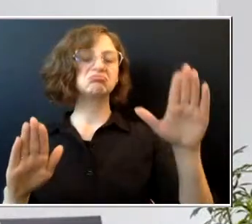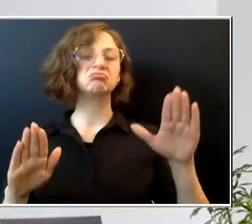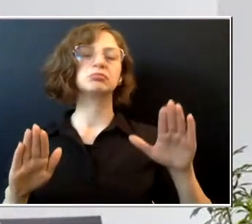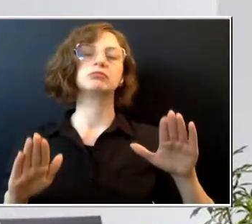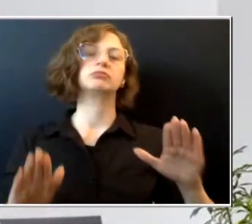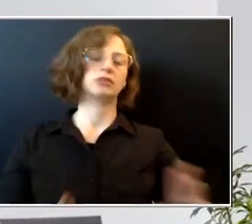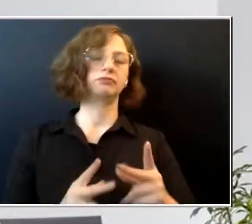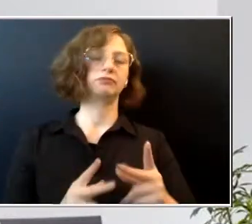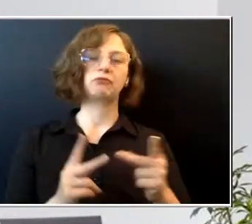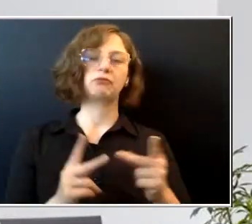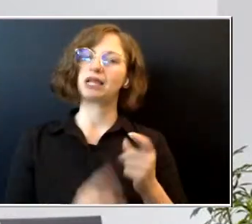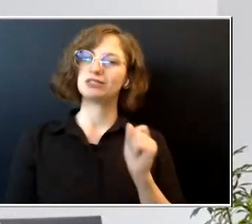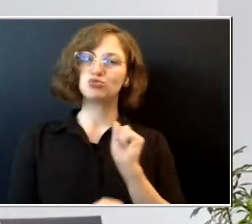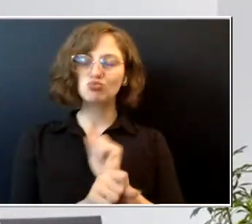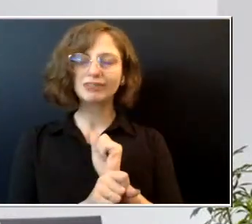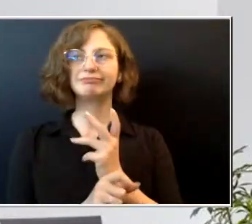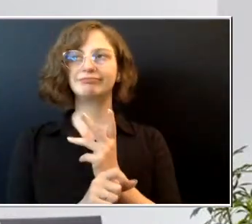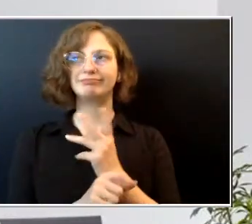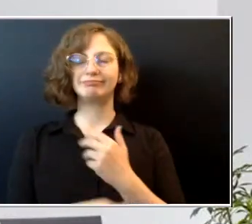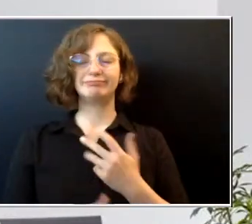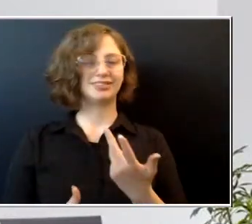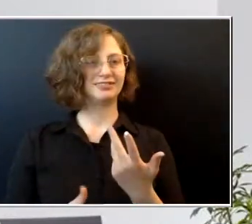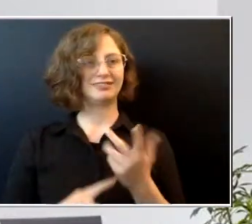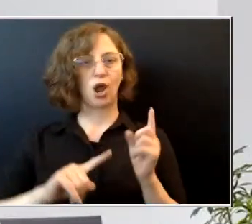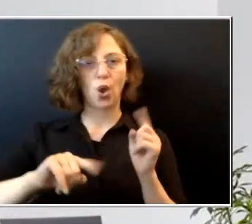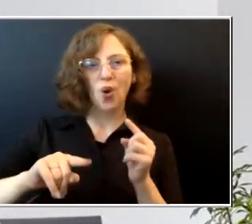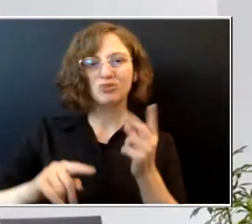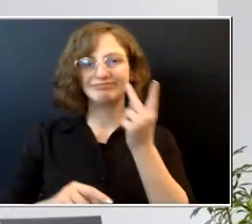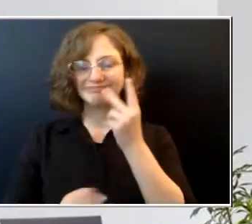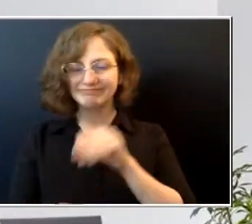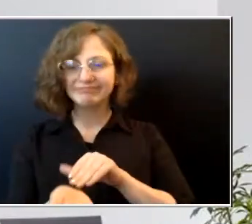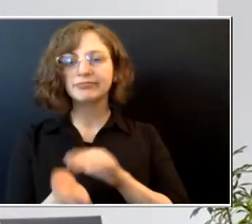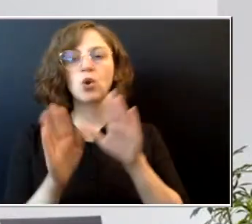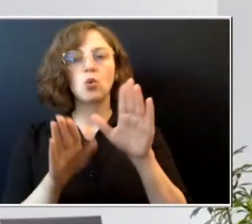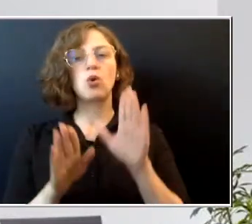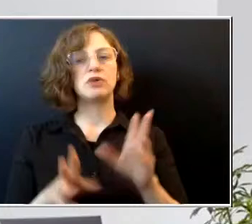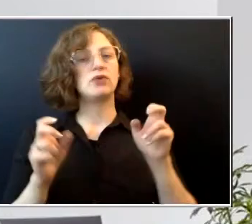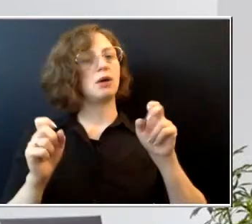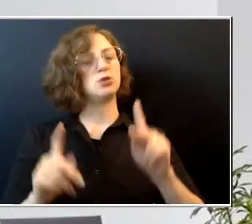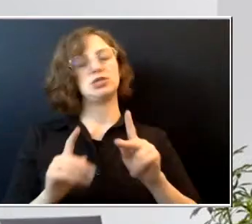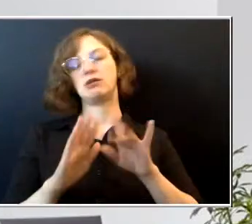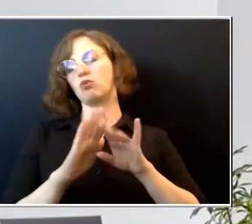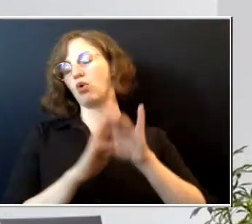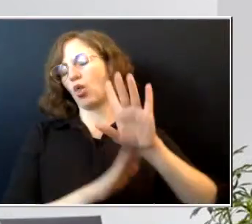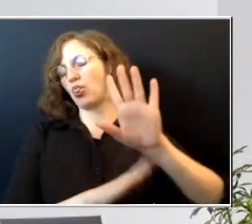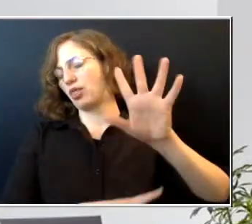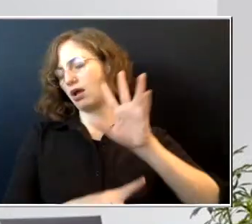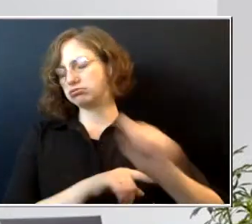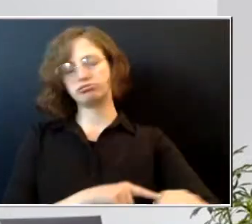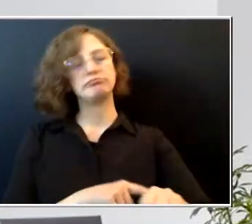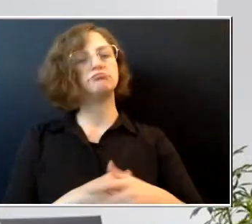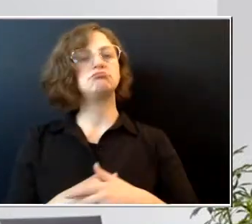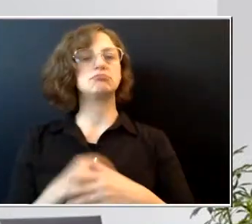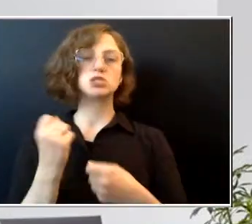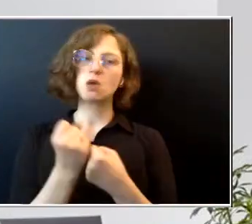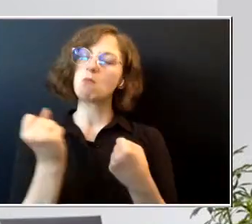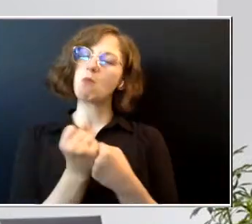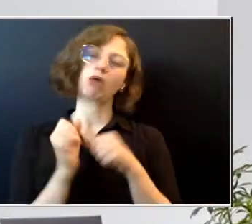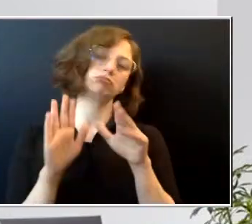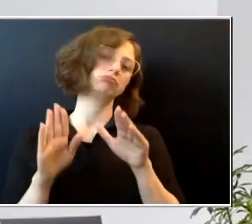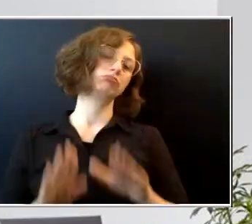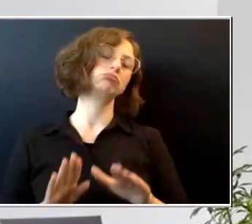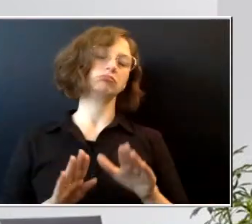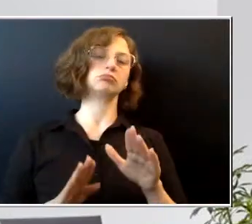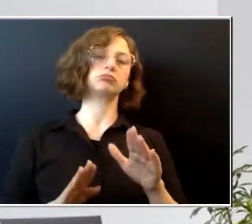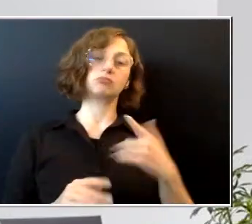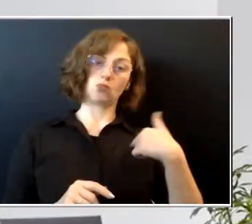be. There's always been additional opportunity. The growth has been fantastic. The support has been phenomenal. We are